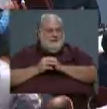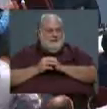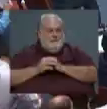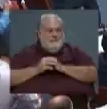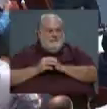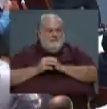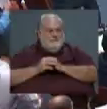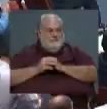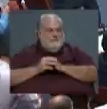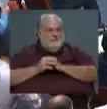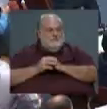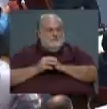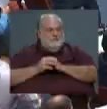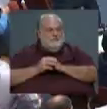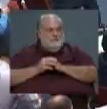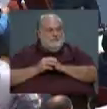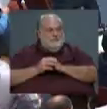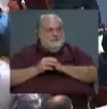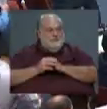let me see, I think that's next.